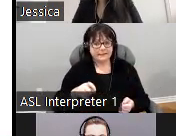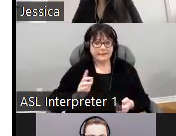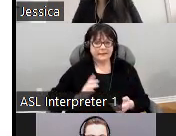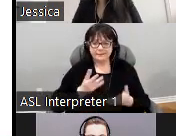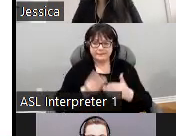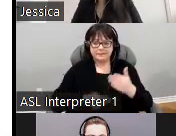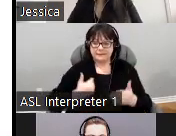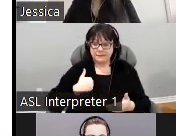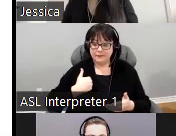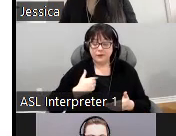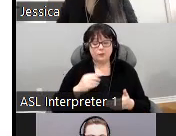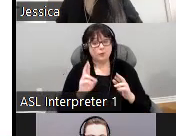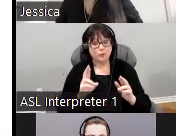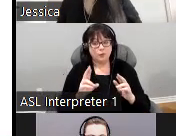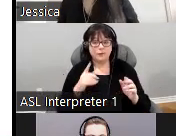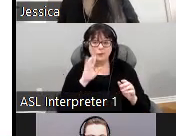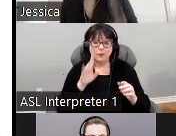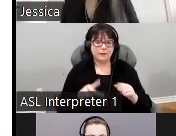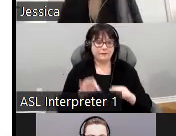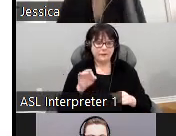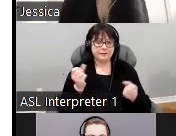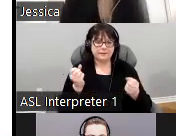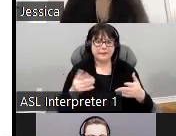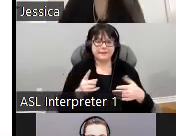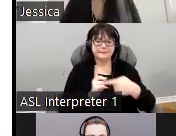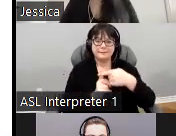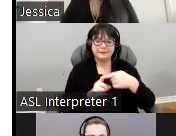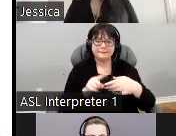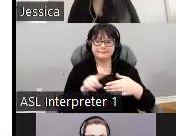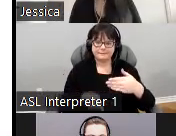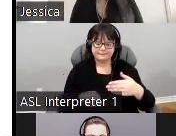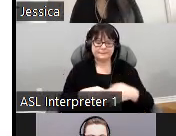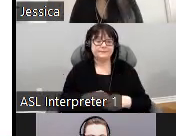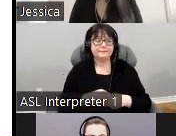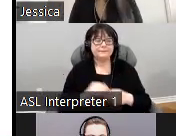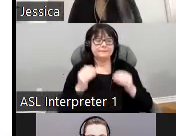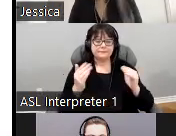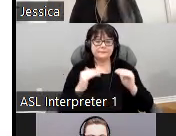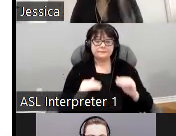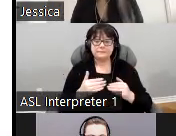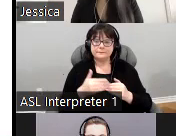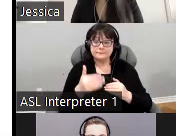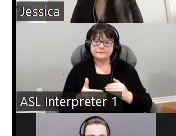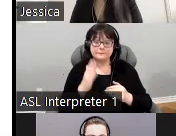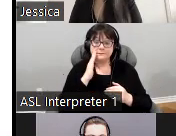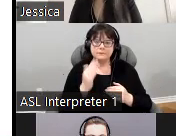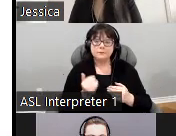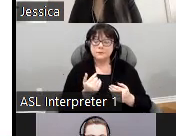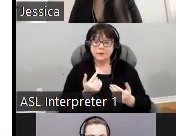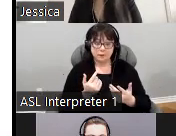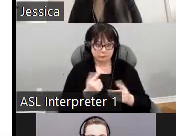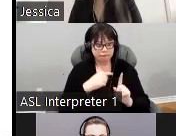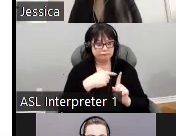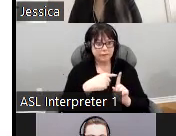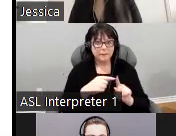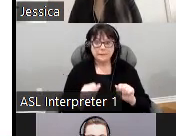lot will come out of it. Next steps is going to be a catalog of promising practices, and